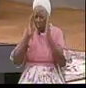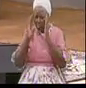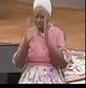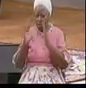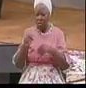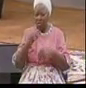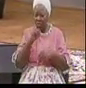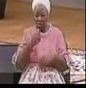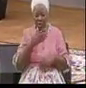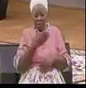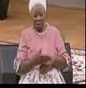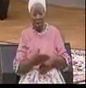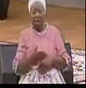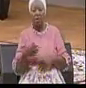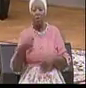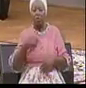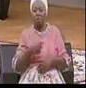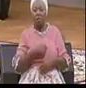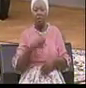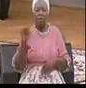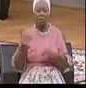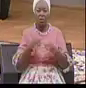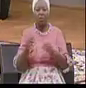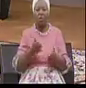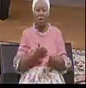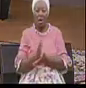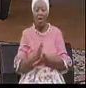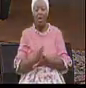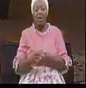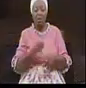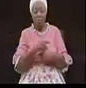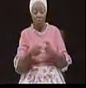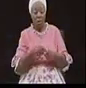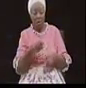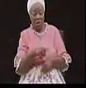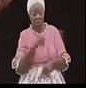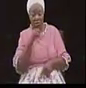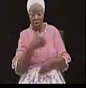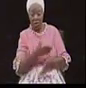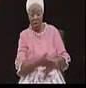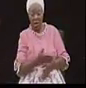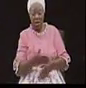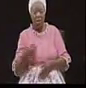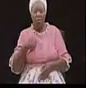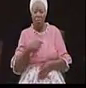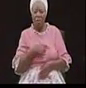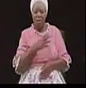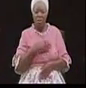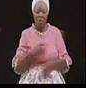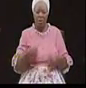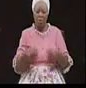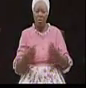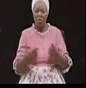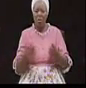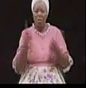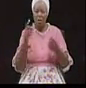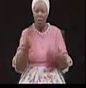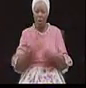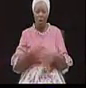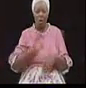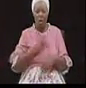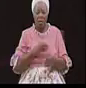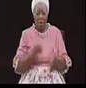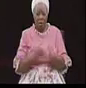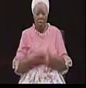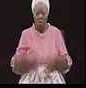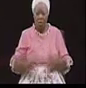not there, we'll do right. When he is not there, well, you know, because we want to feel the